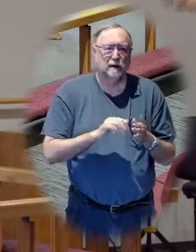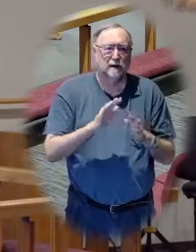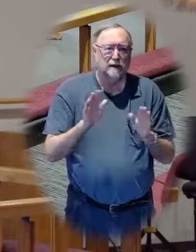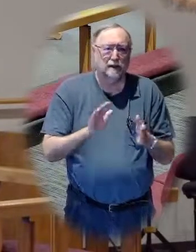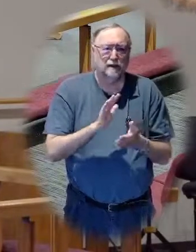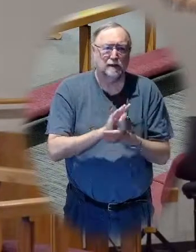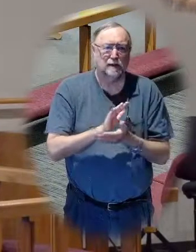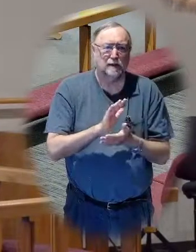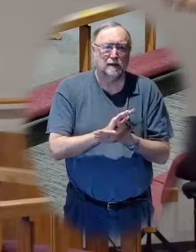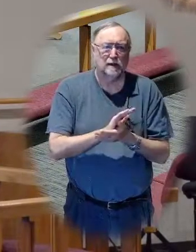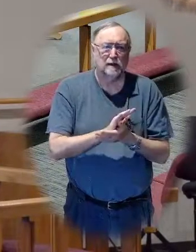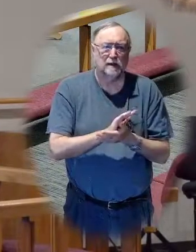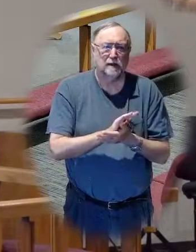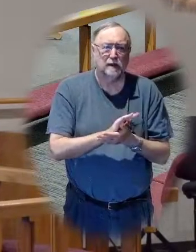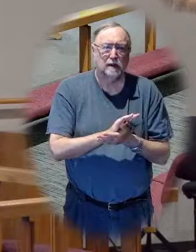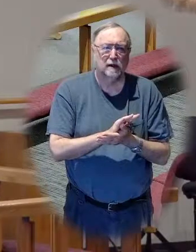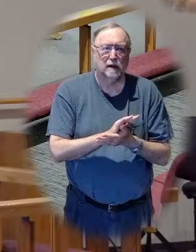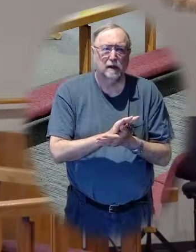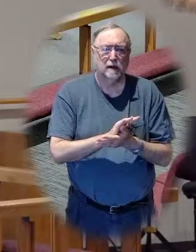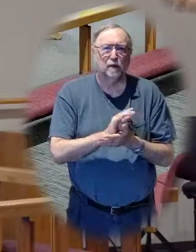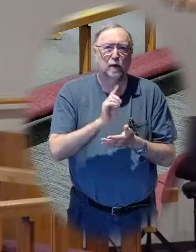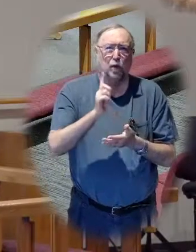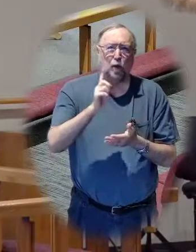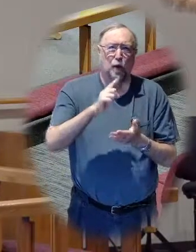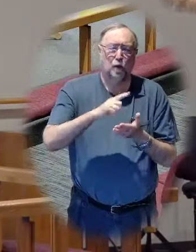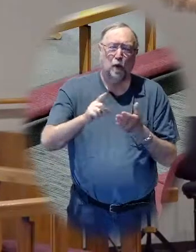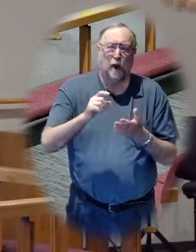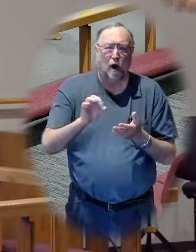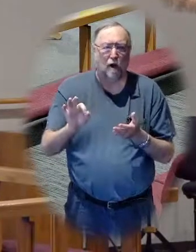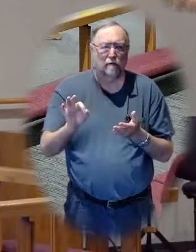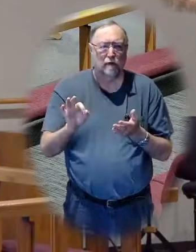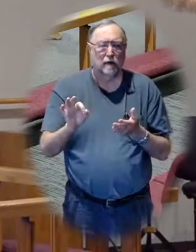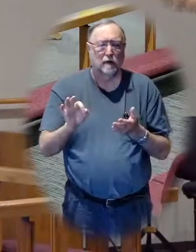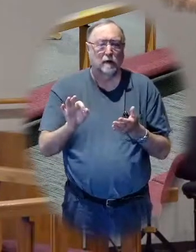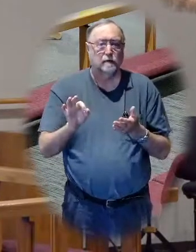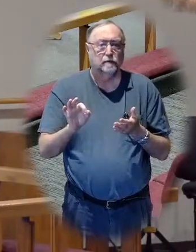be taking one more week off. But